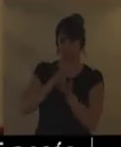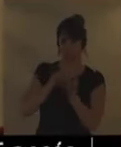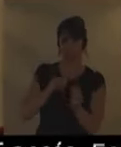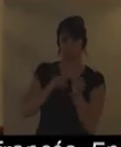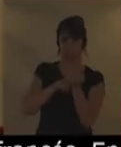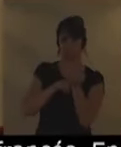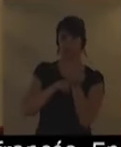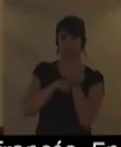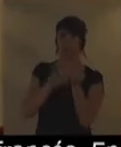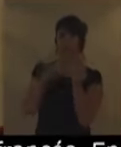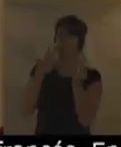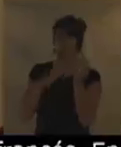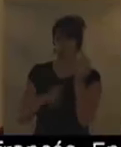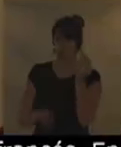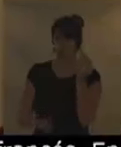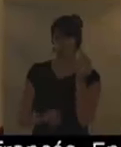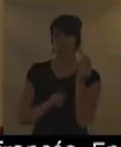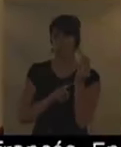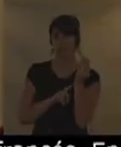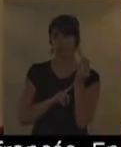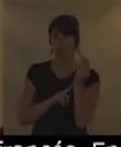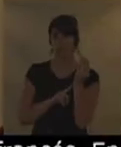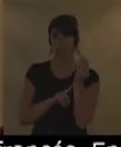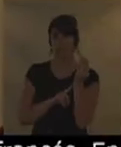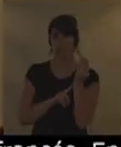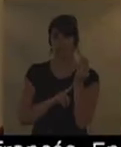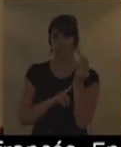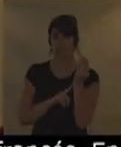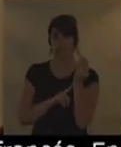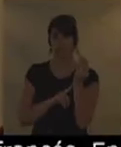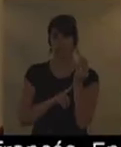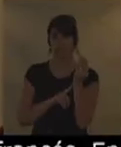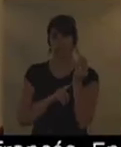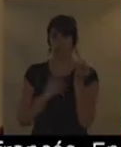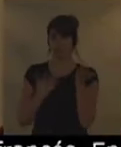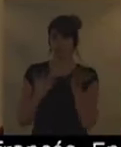perceived as barriers to learning.